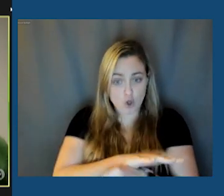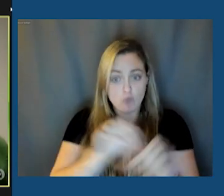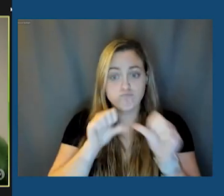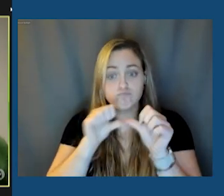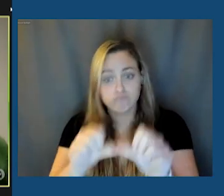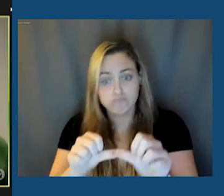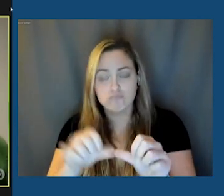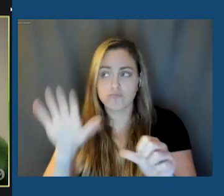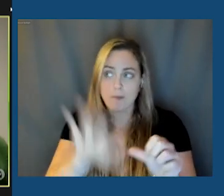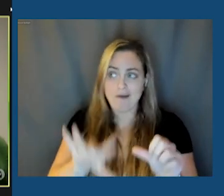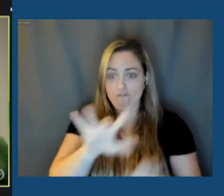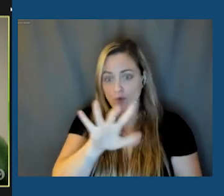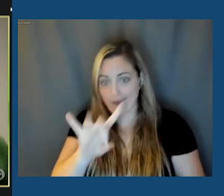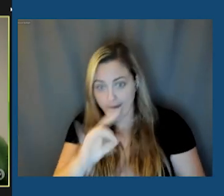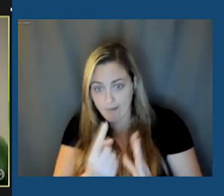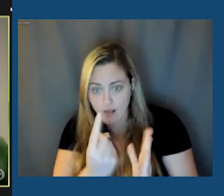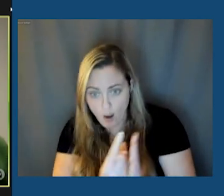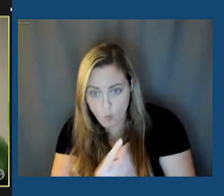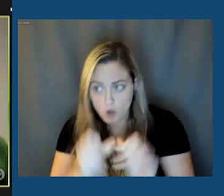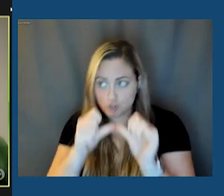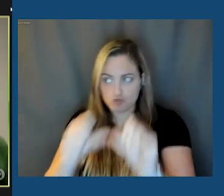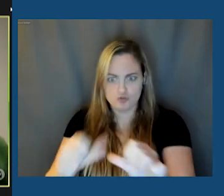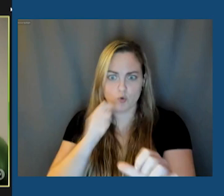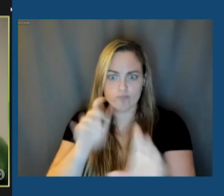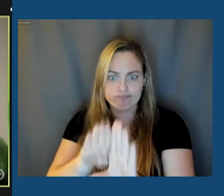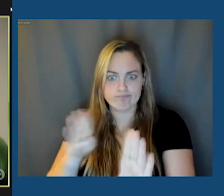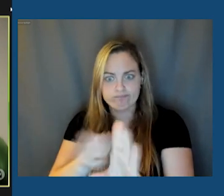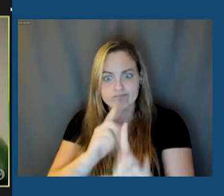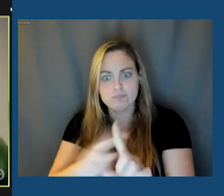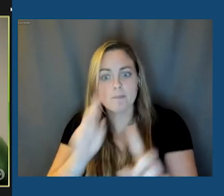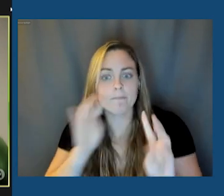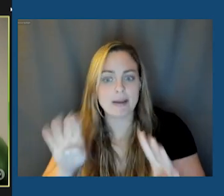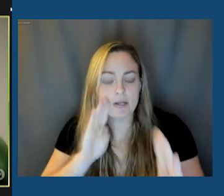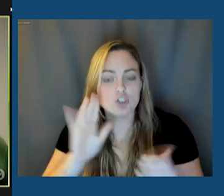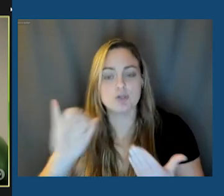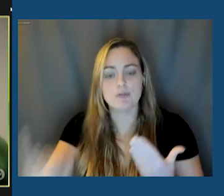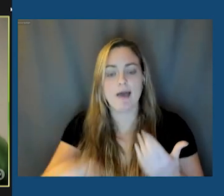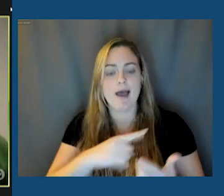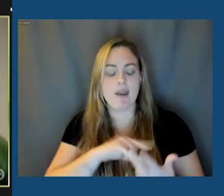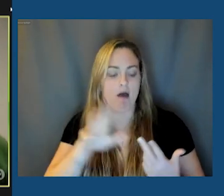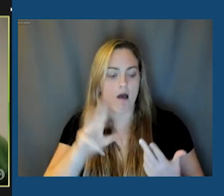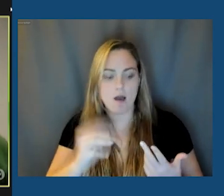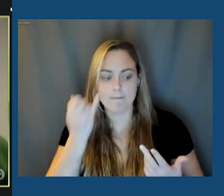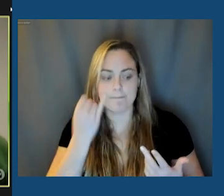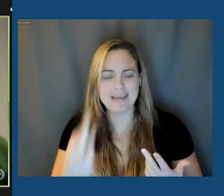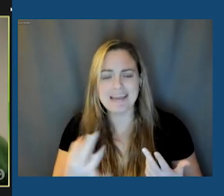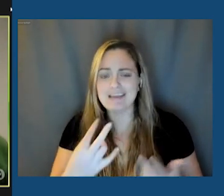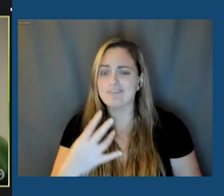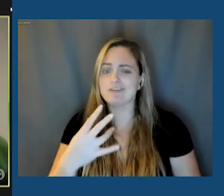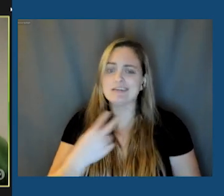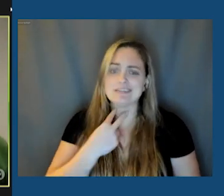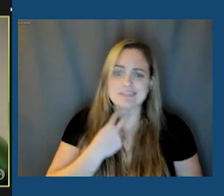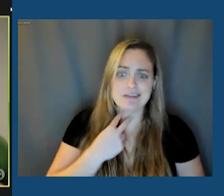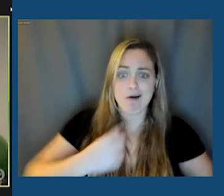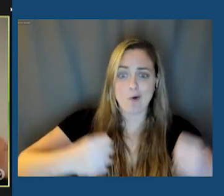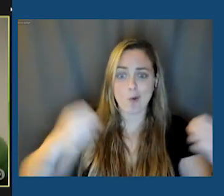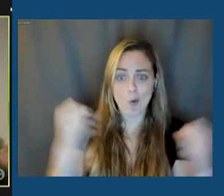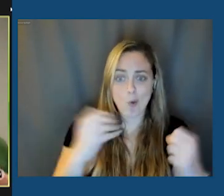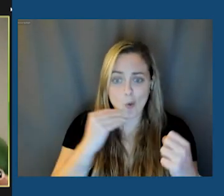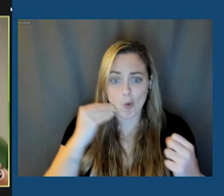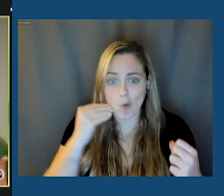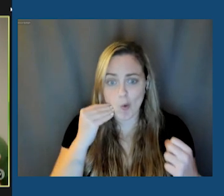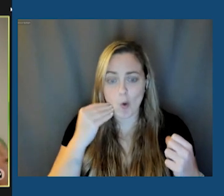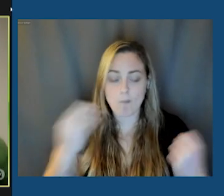for about 48 hours. So make sure that you're paying attention to that. If you get stuck in a very cold home,